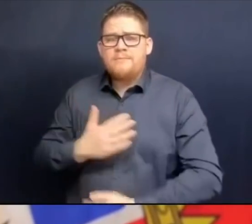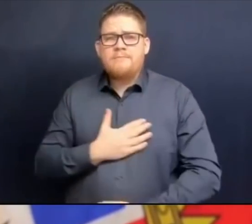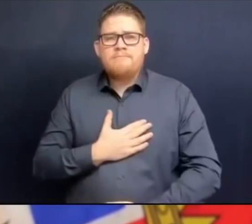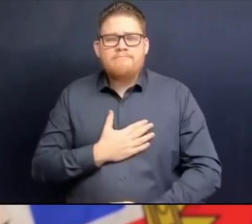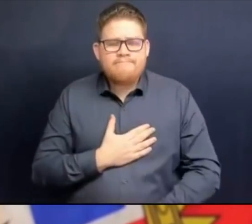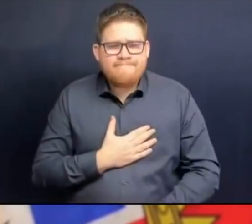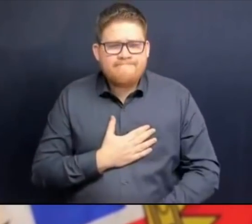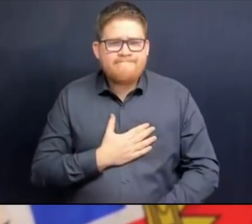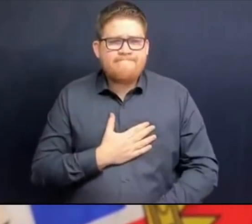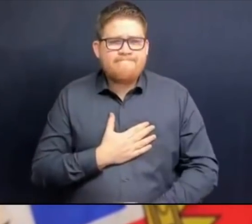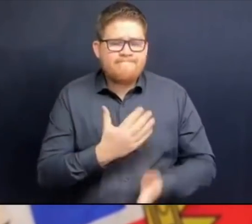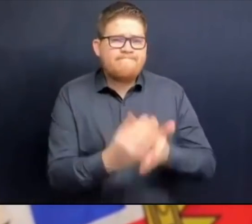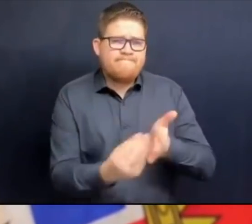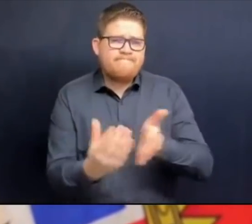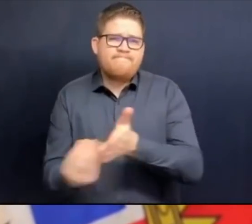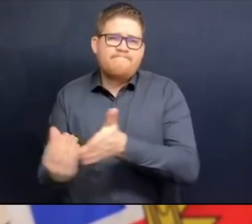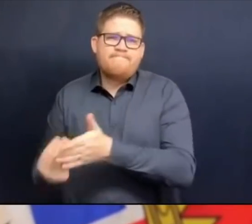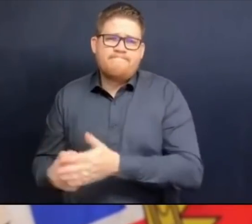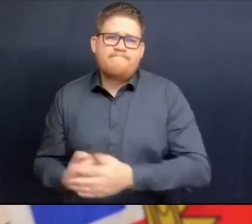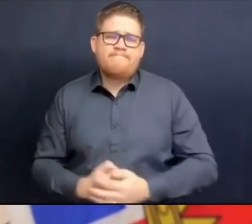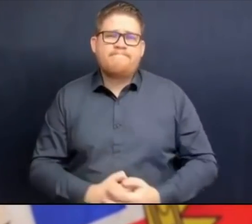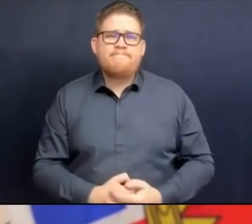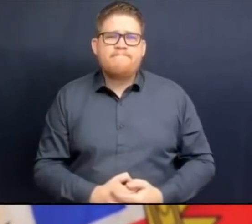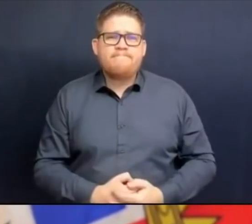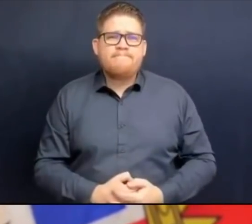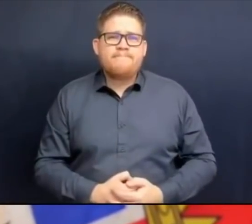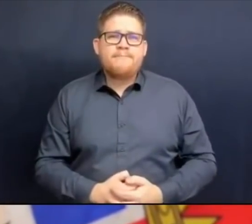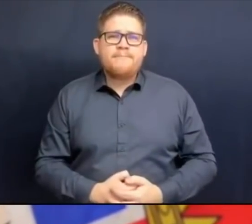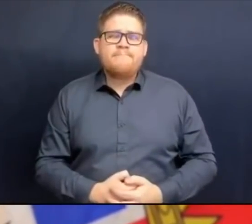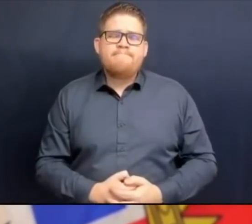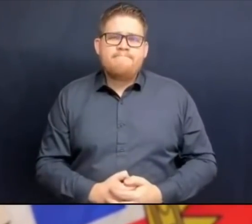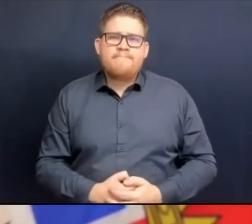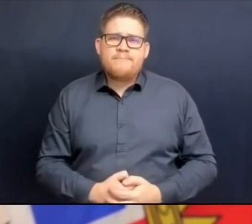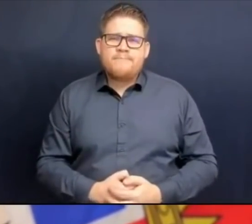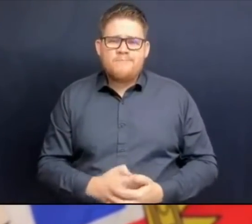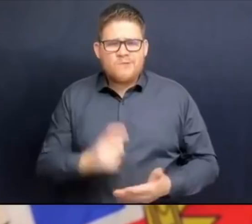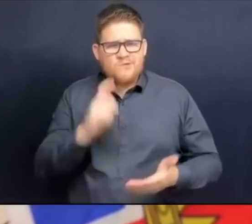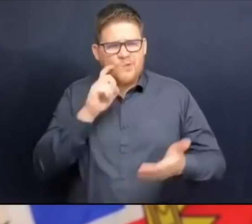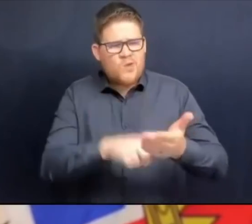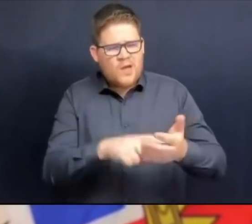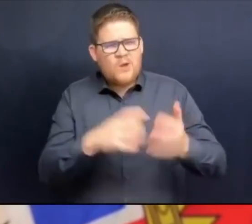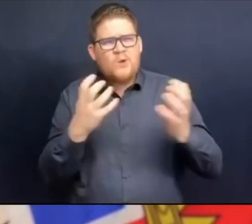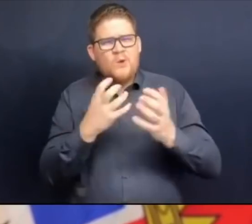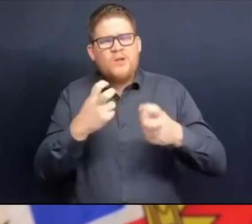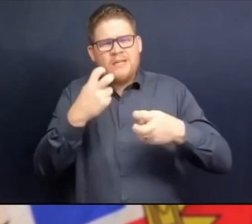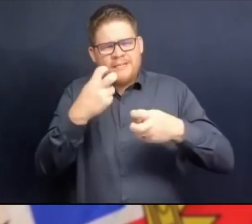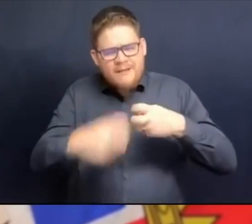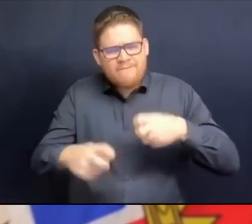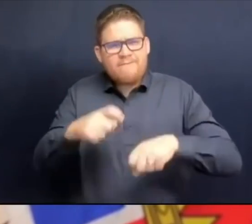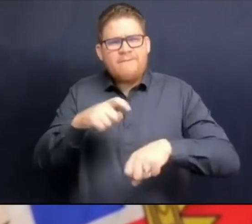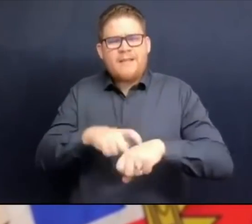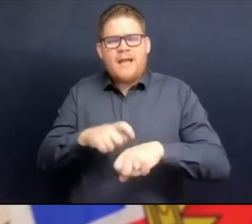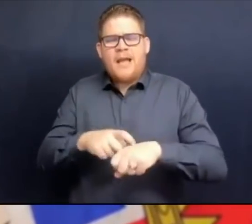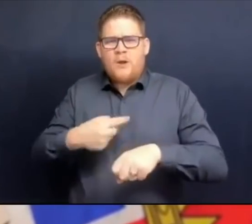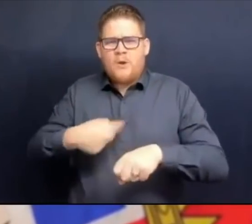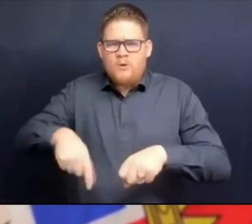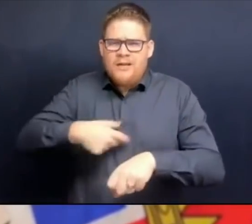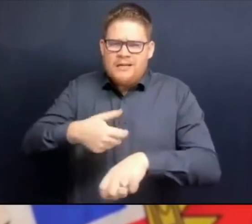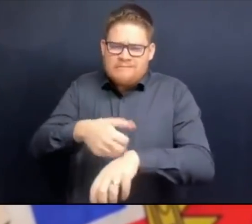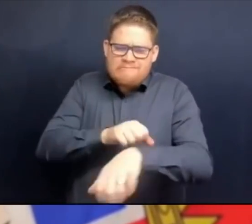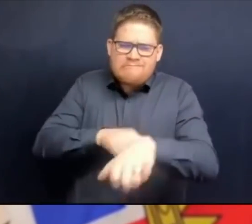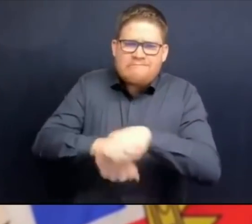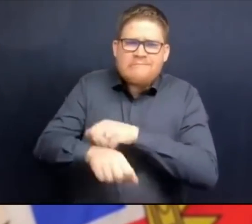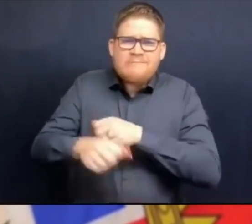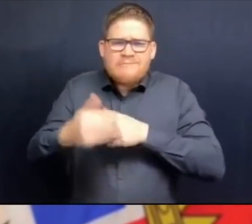And it is such a challenging thing to know that no matter what we do, it's still